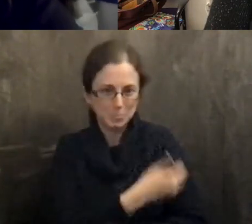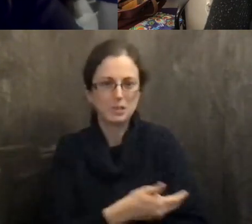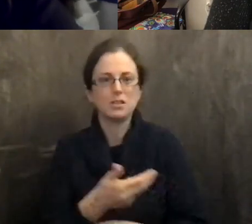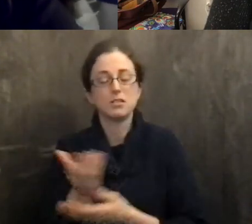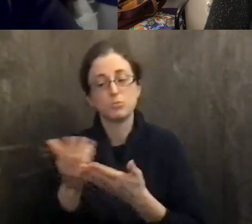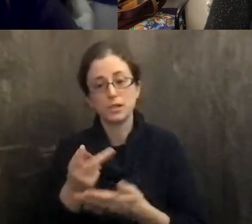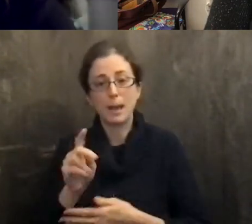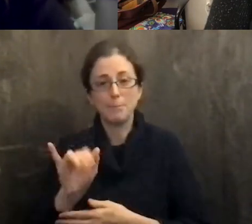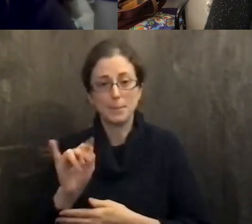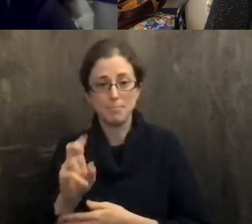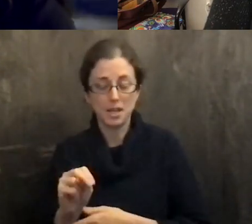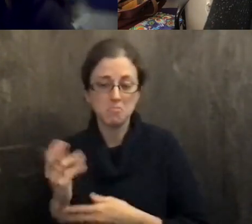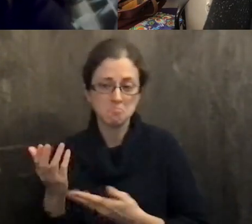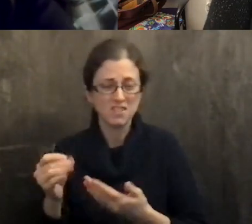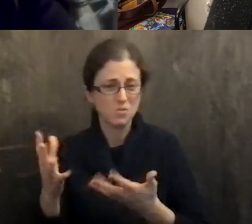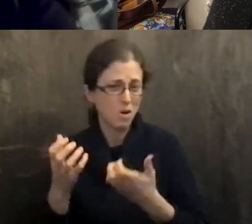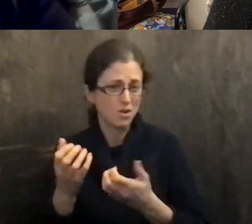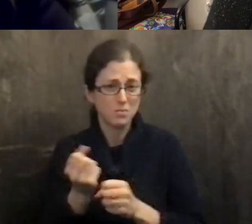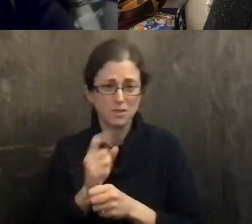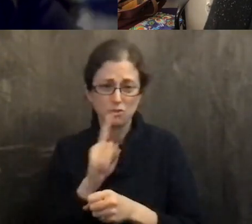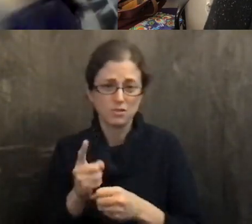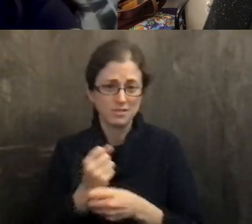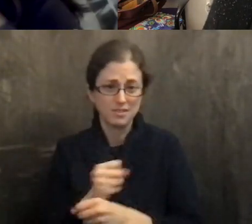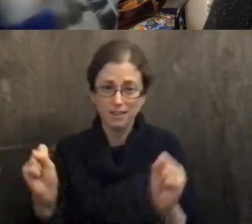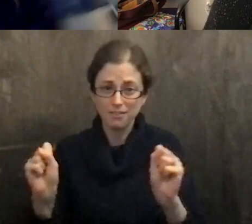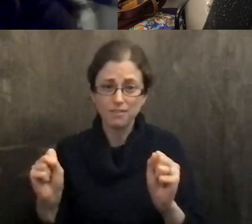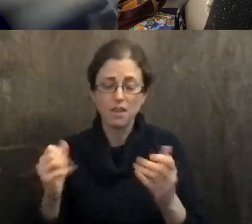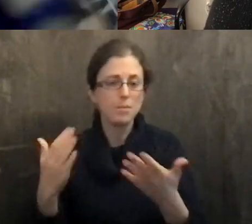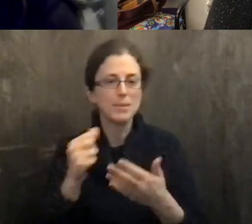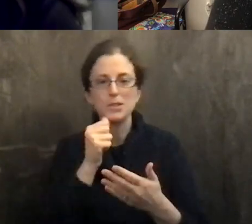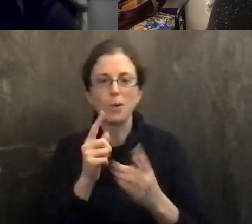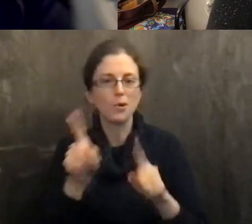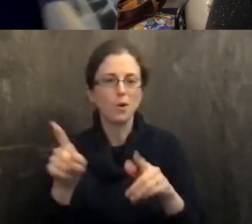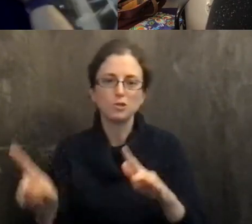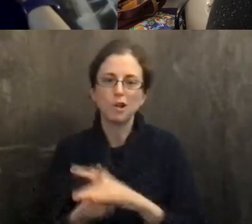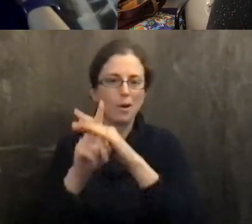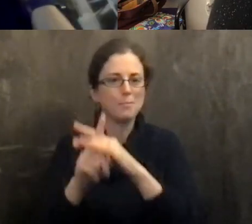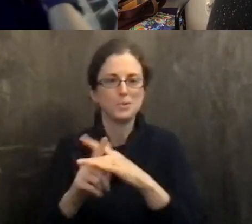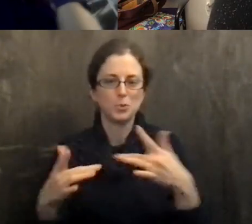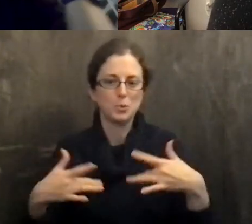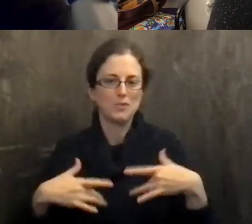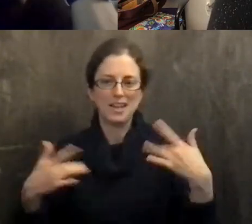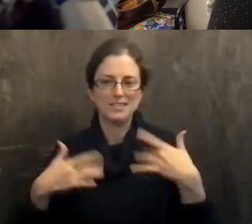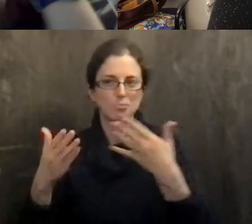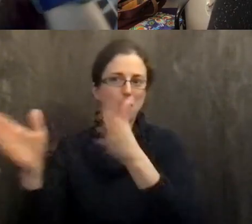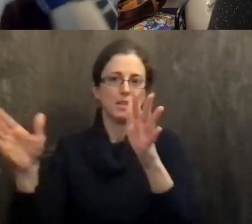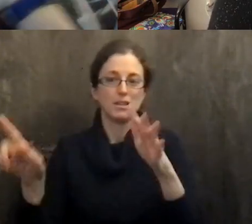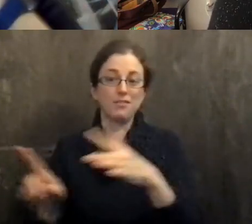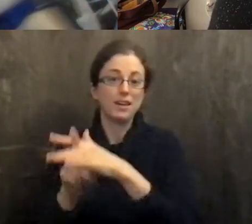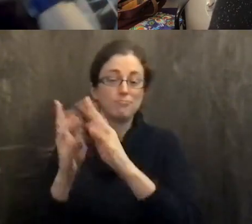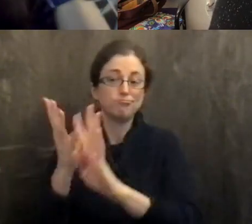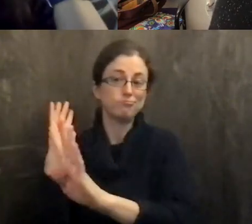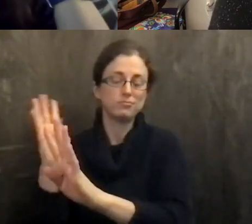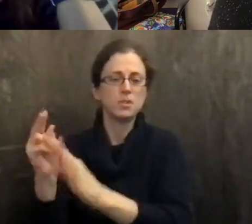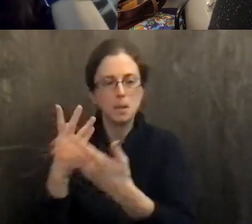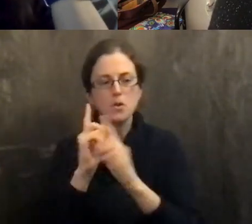known allergies and you want to be safe, do it in a healthcare setting. Maybe don't do it at one of those vaccination events, so that you know that there's going to be